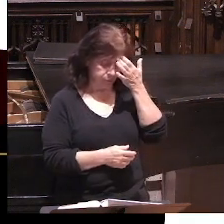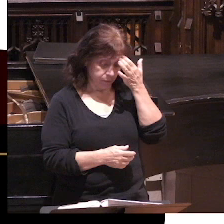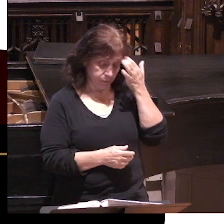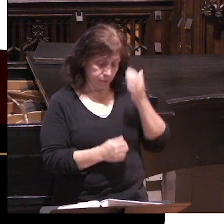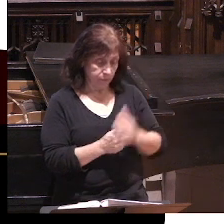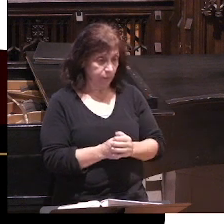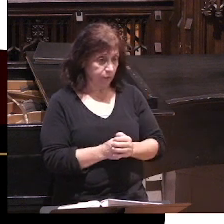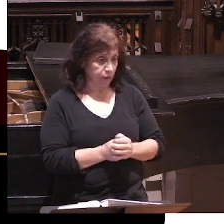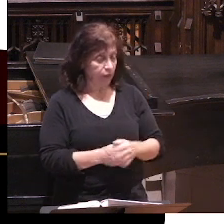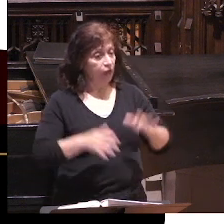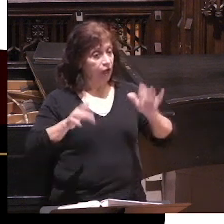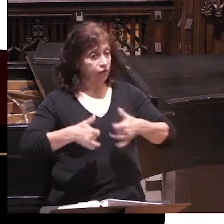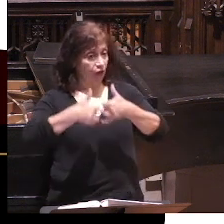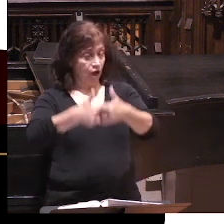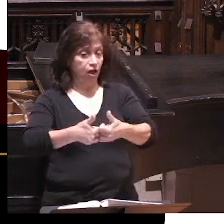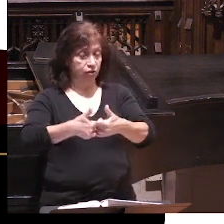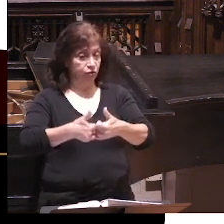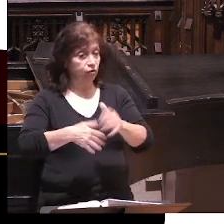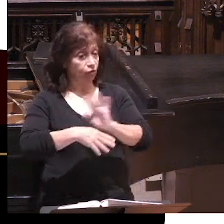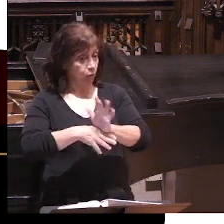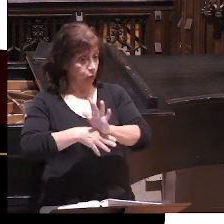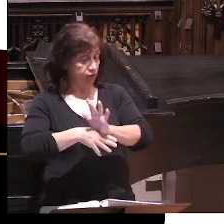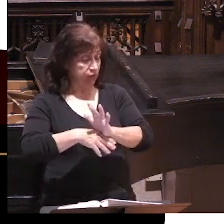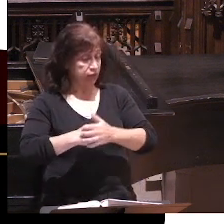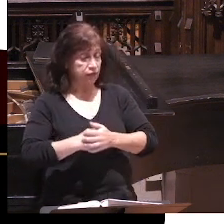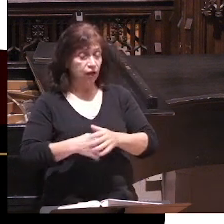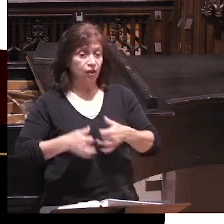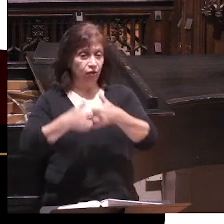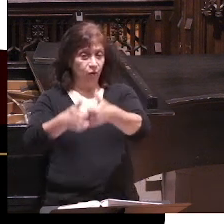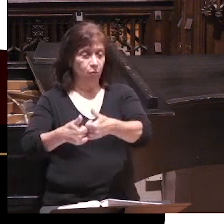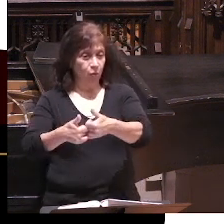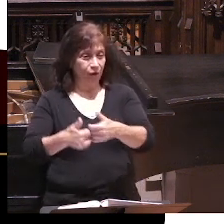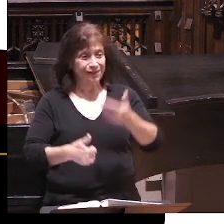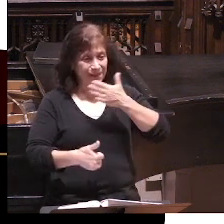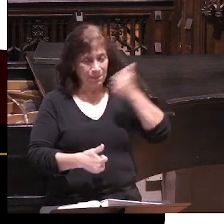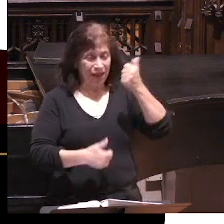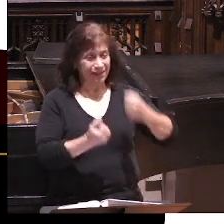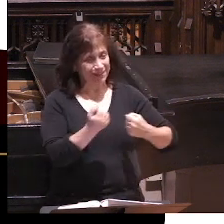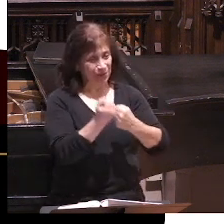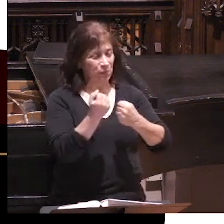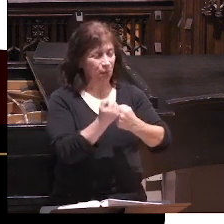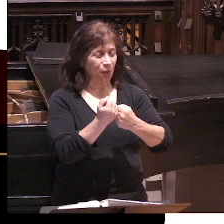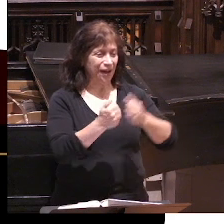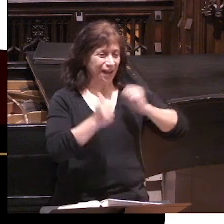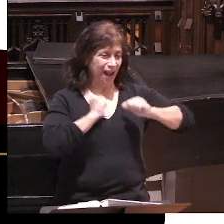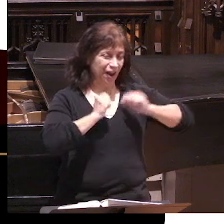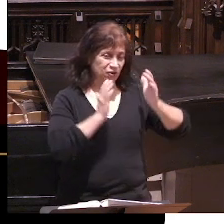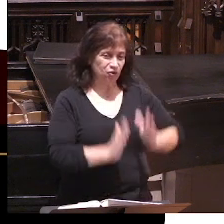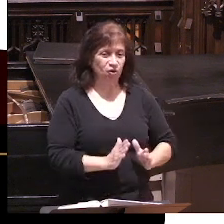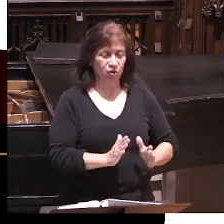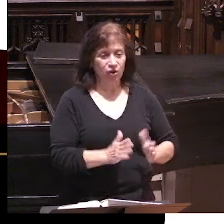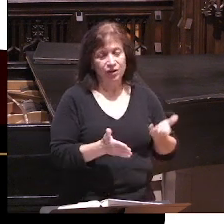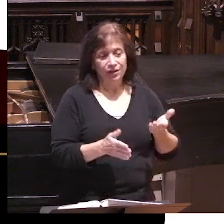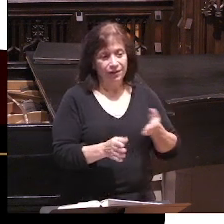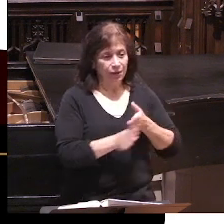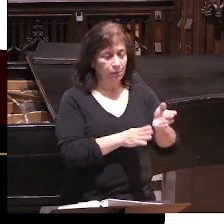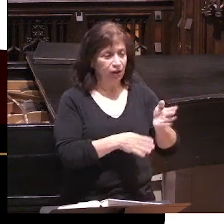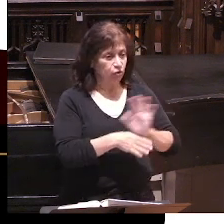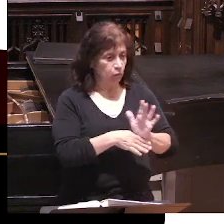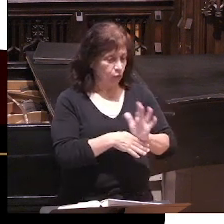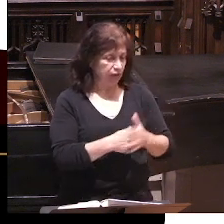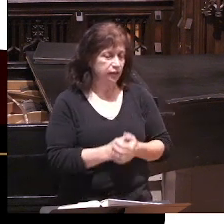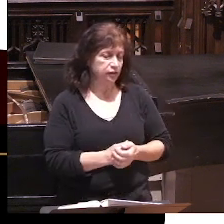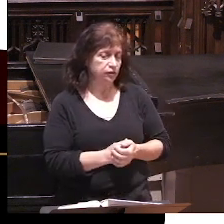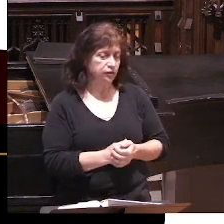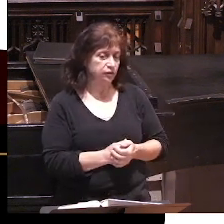At the Oscars, the award goes to the best supporting actress or actor in a major motion picture